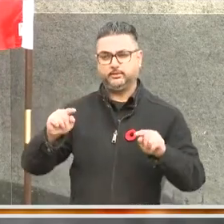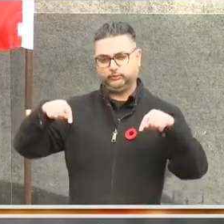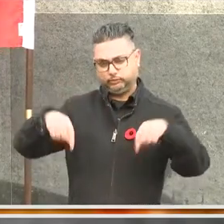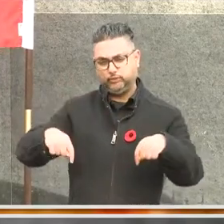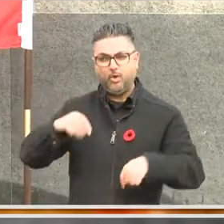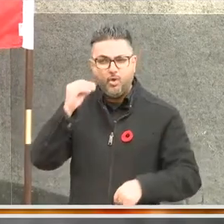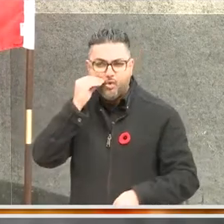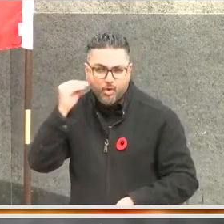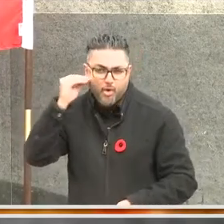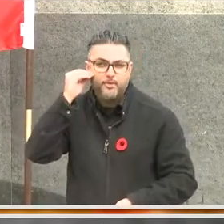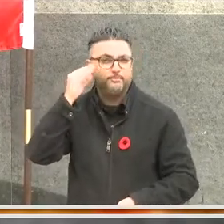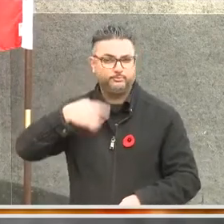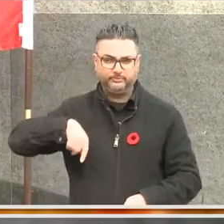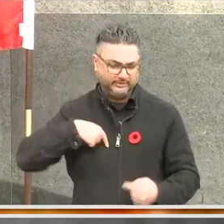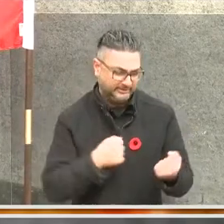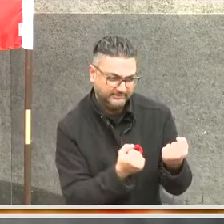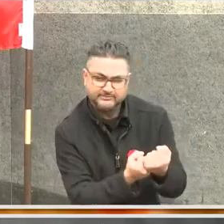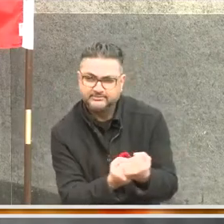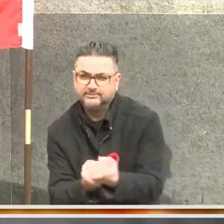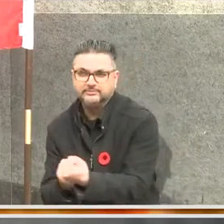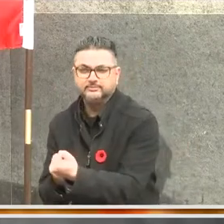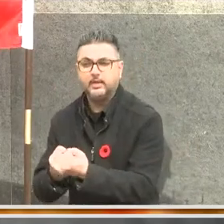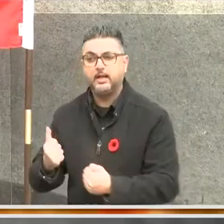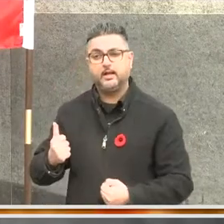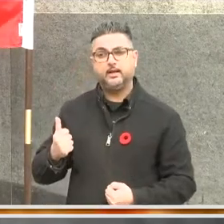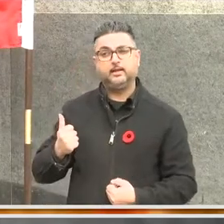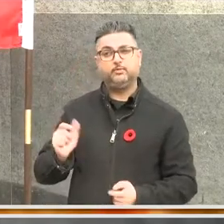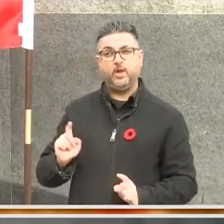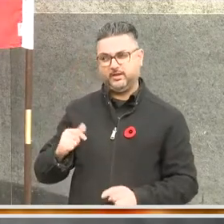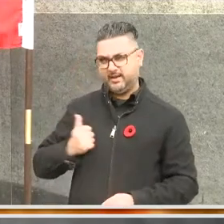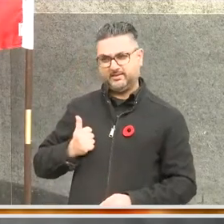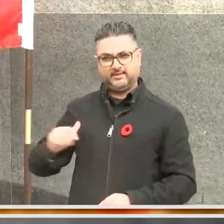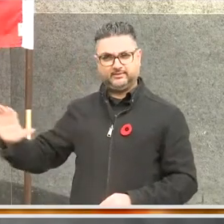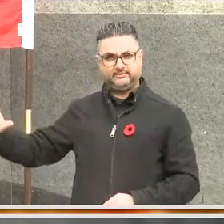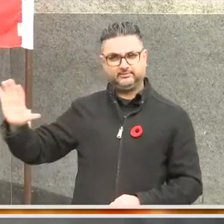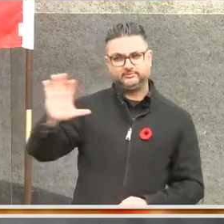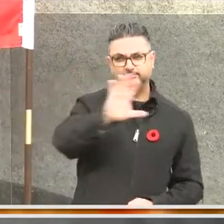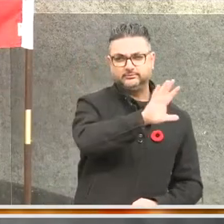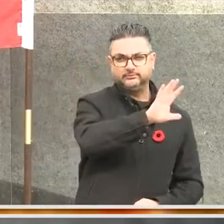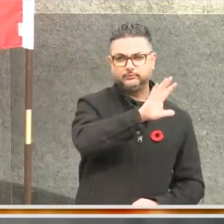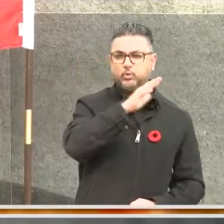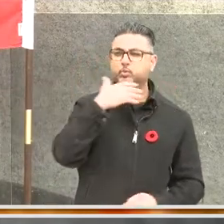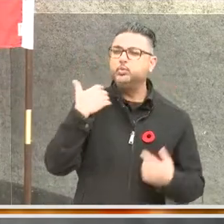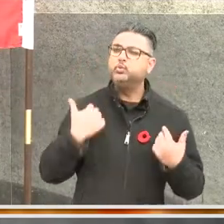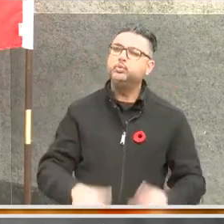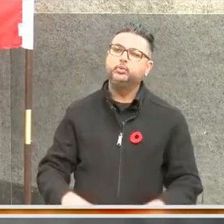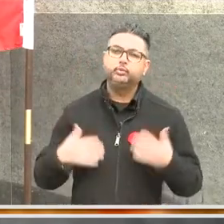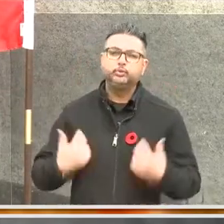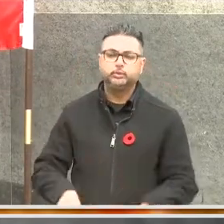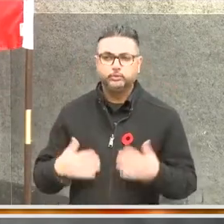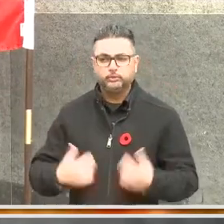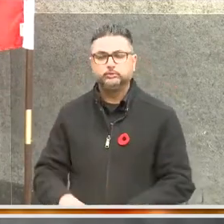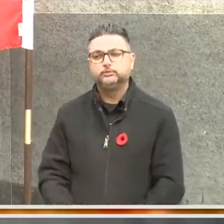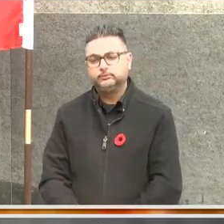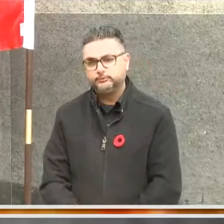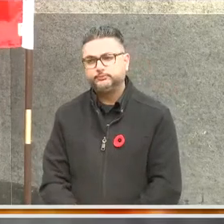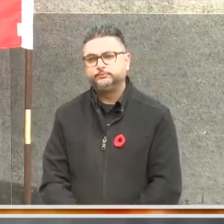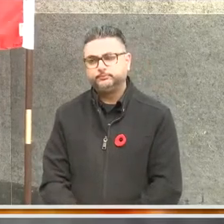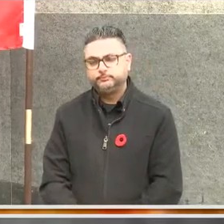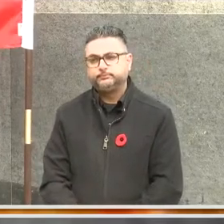country. Nous sommes fiers d'avoir assisté le gouvernement dans le cadre de ses efforts contre la